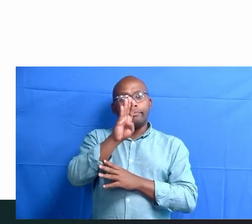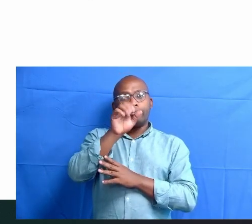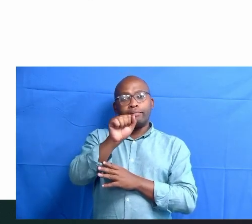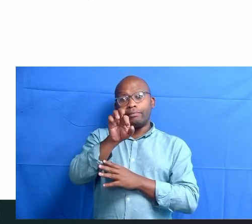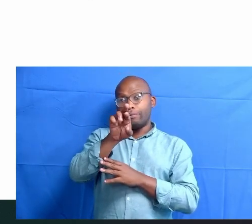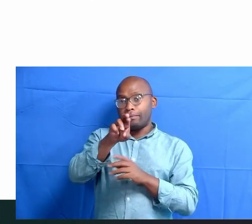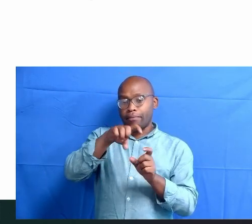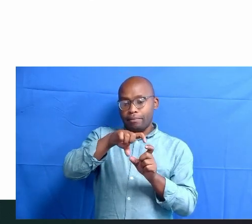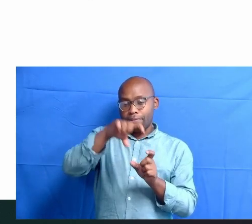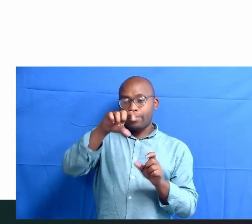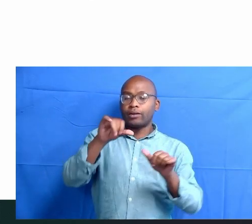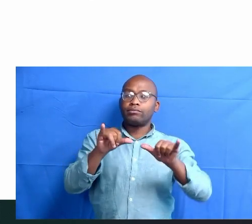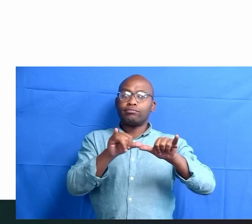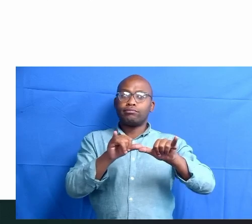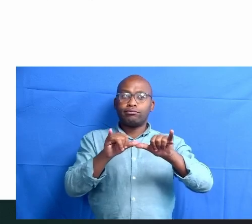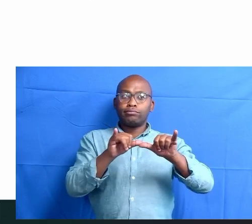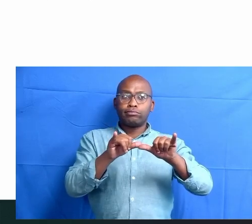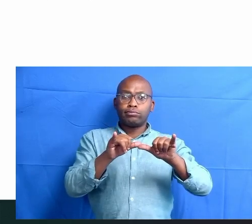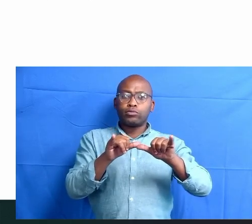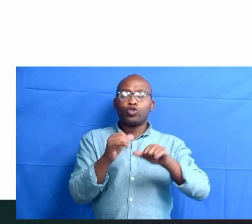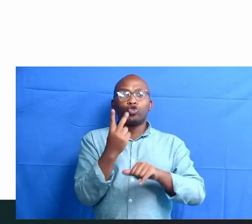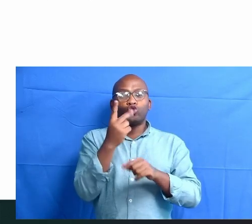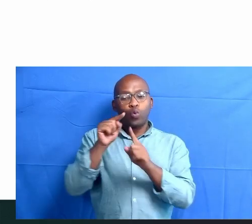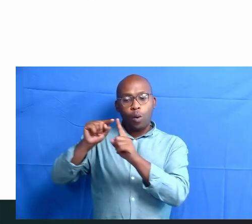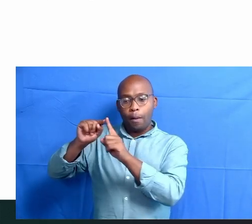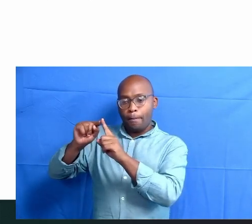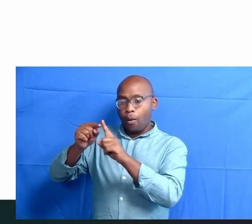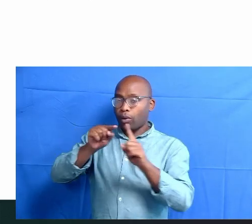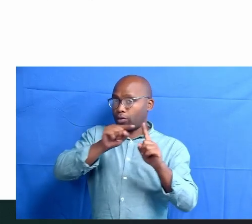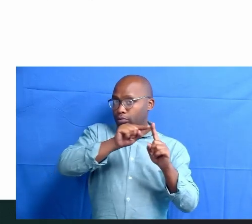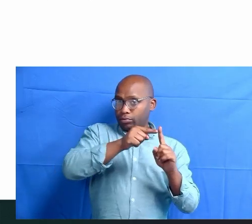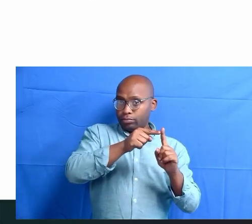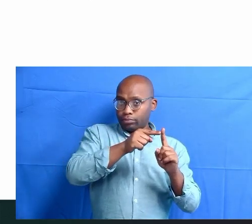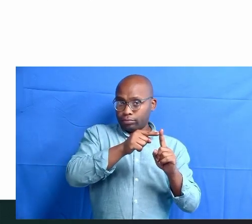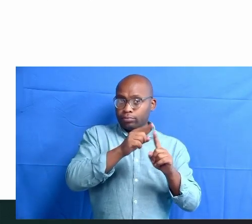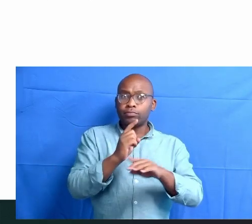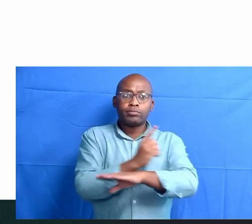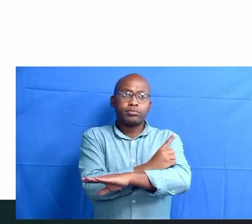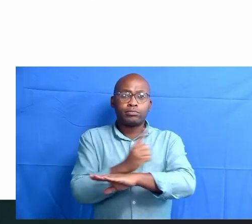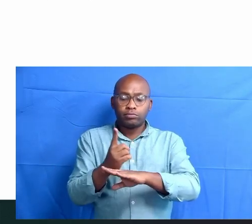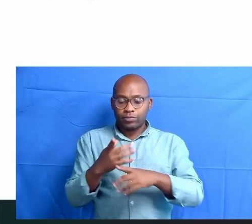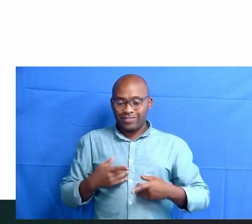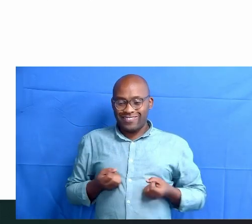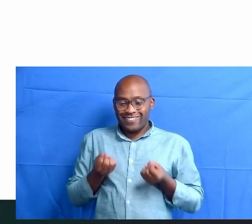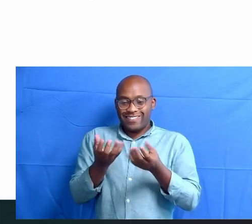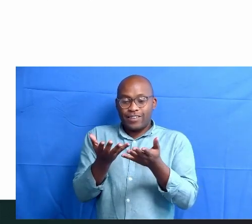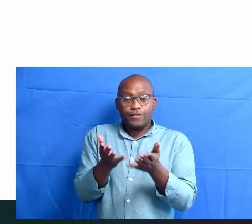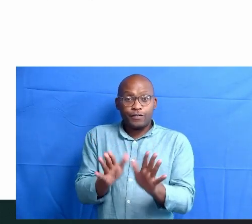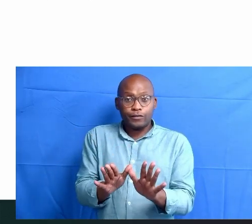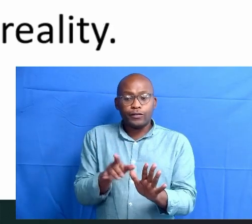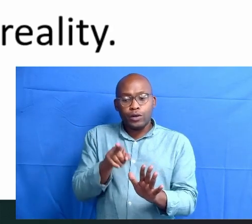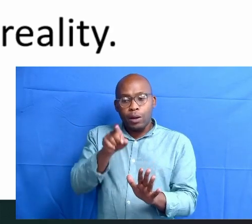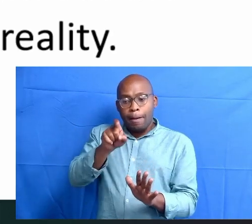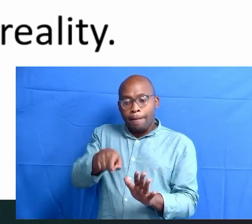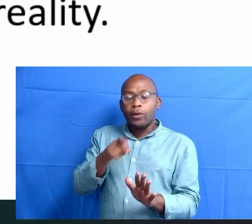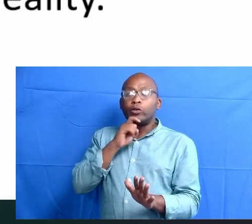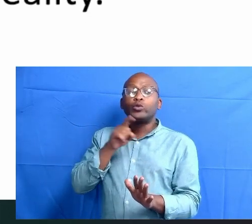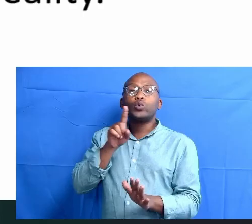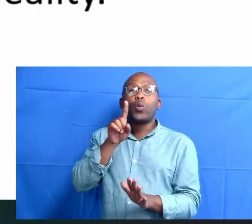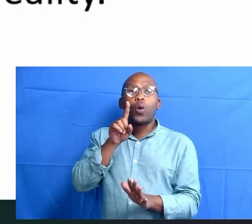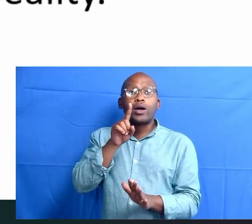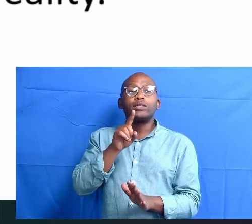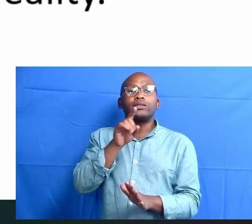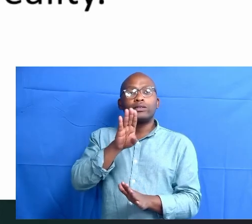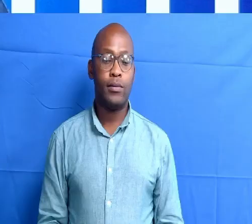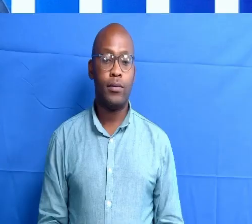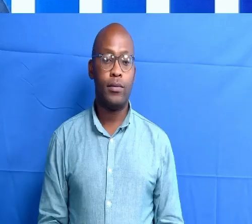out the distance between the 2 points, because the distance between 2 points is being given and is supposed to be measured by using